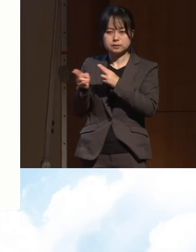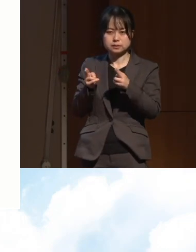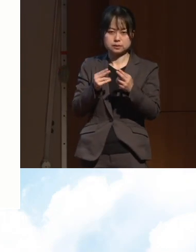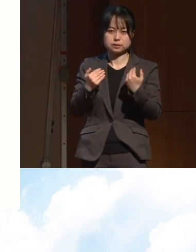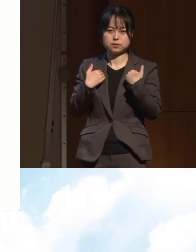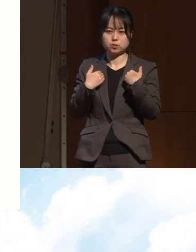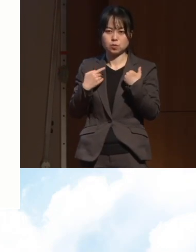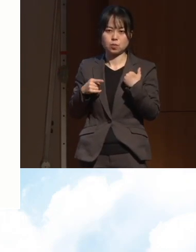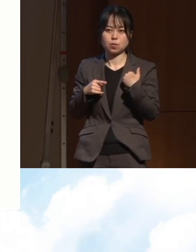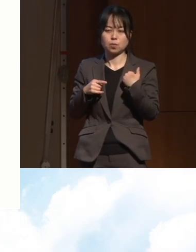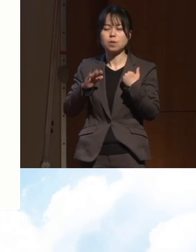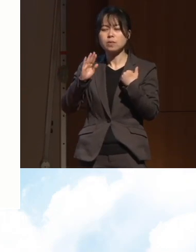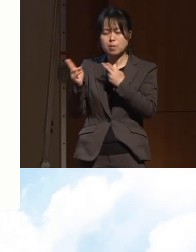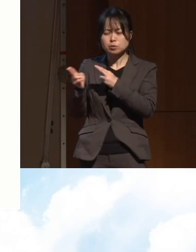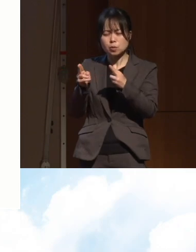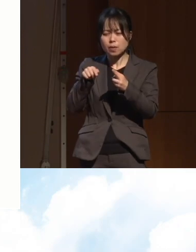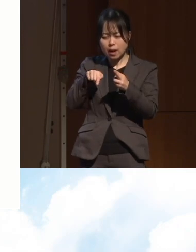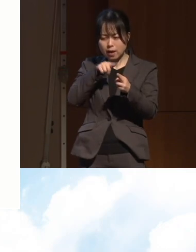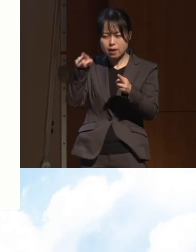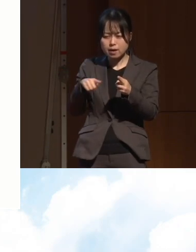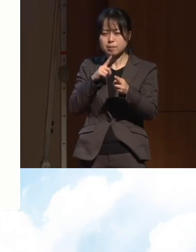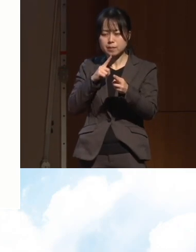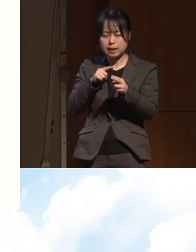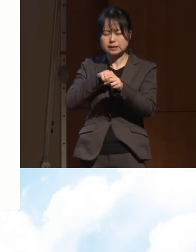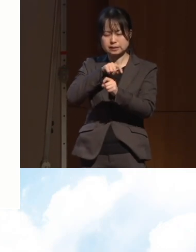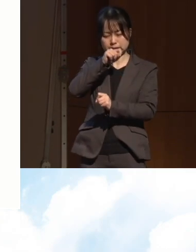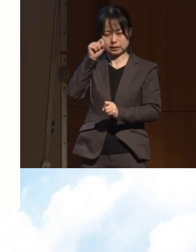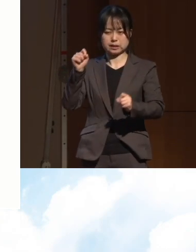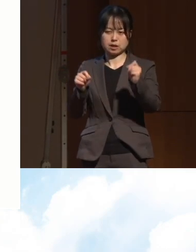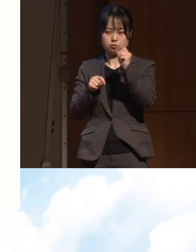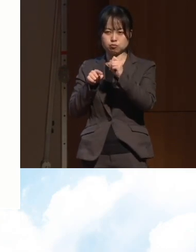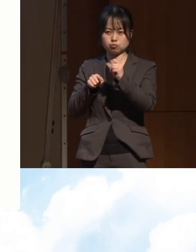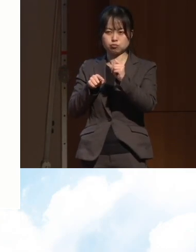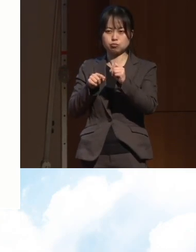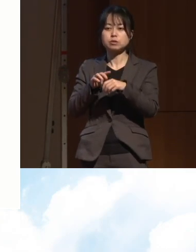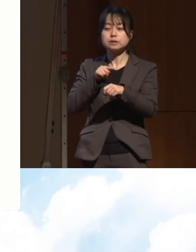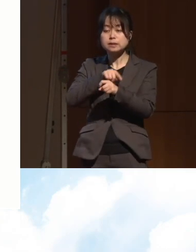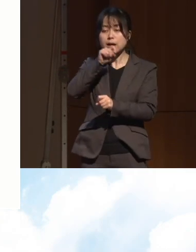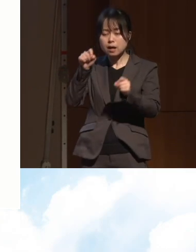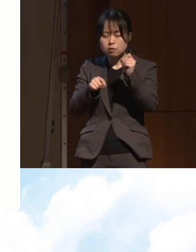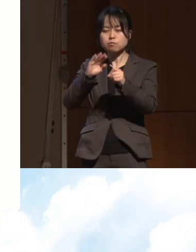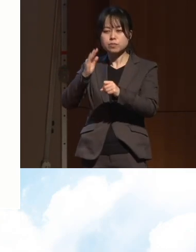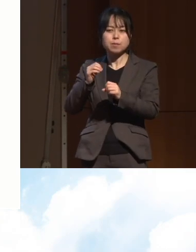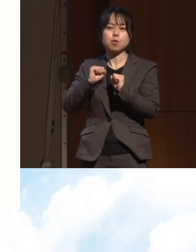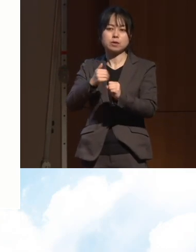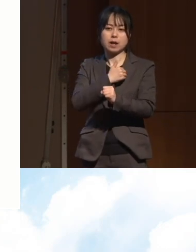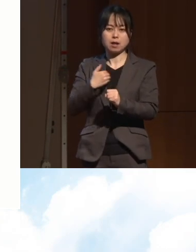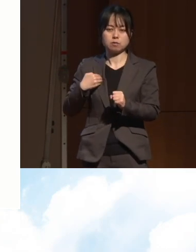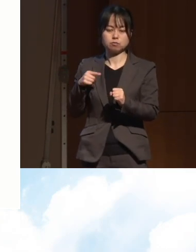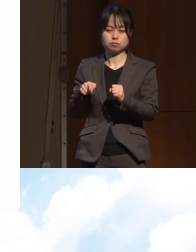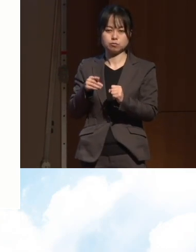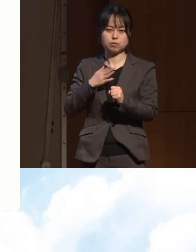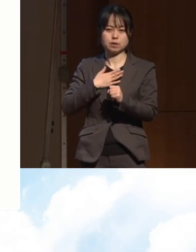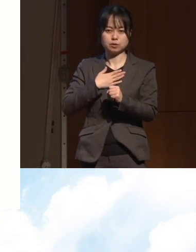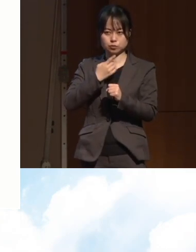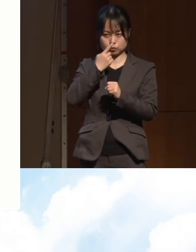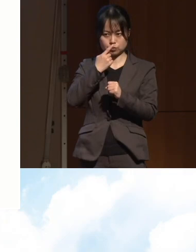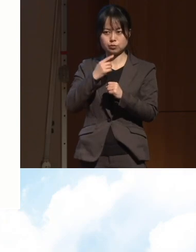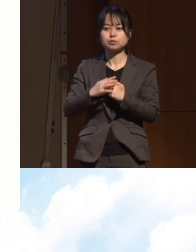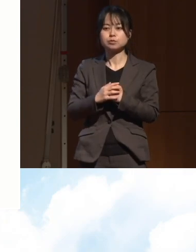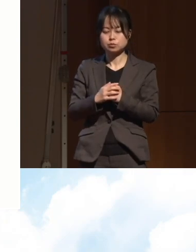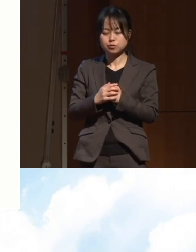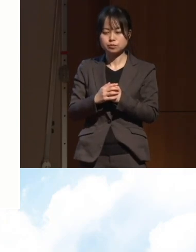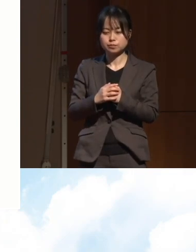but we can do that, and I think we know that we can do it. The second element that we need to bring into our thinking